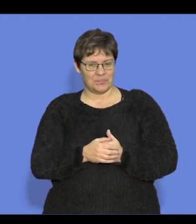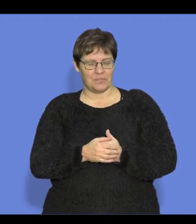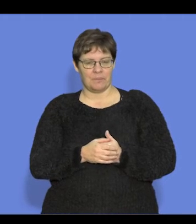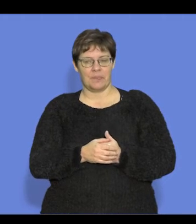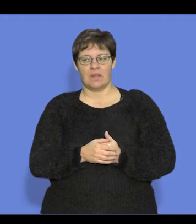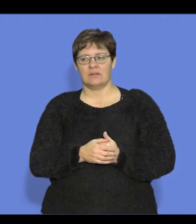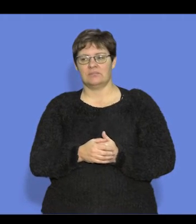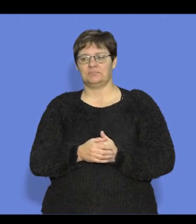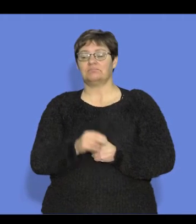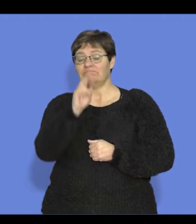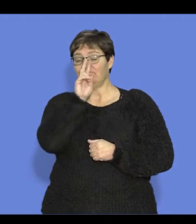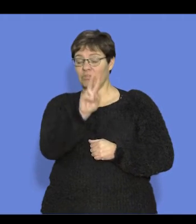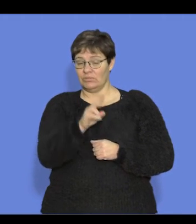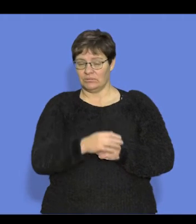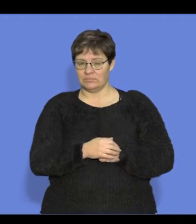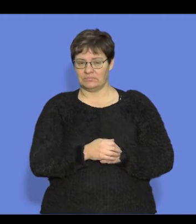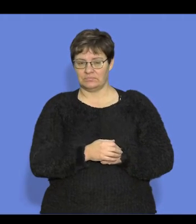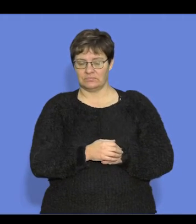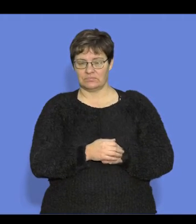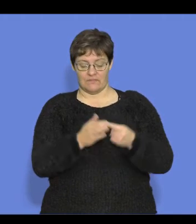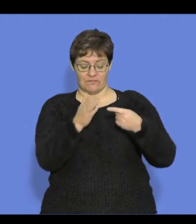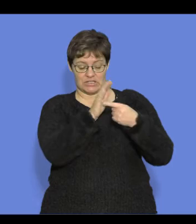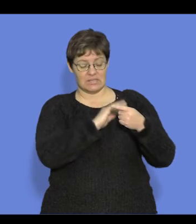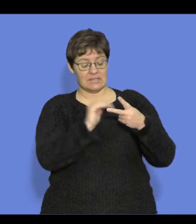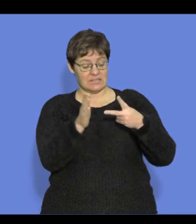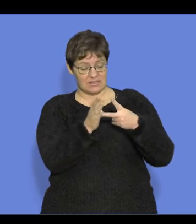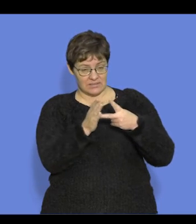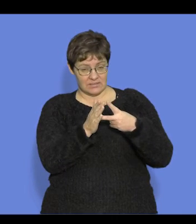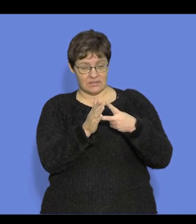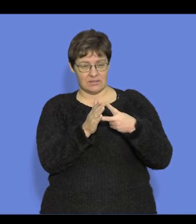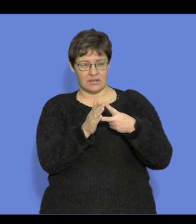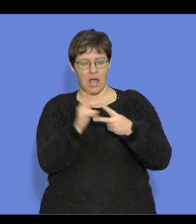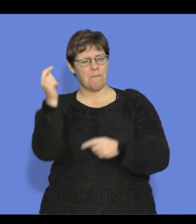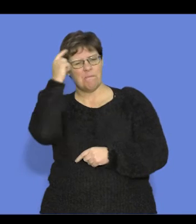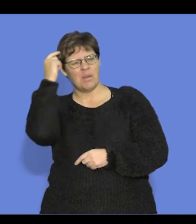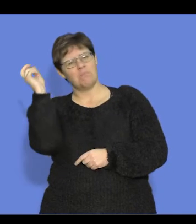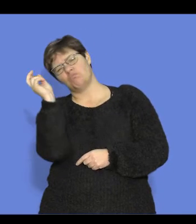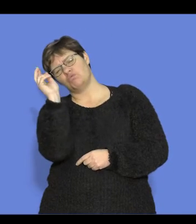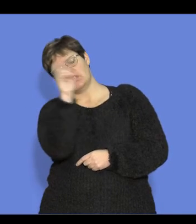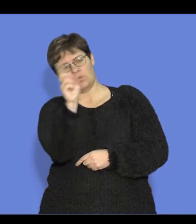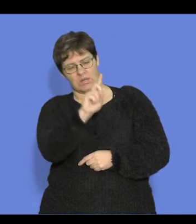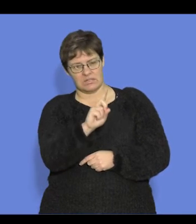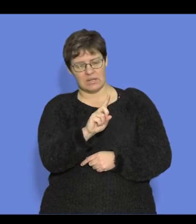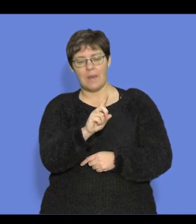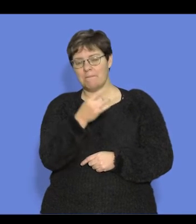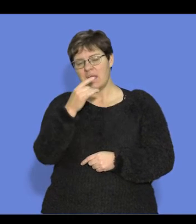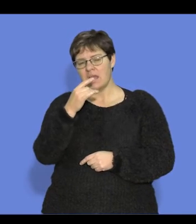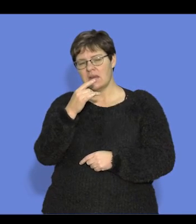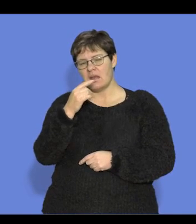Okay, so we're looking at a hypothesis here, and it's a smart